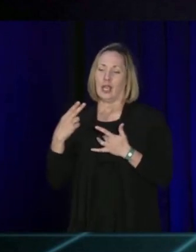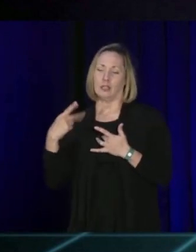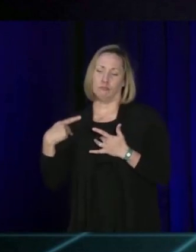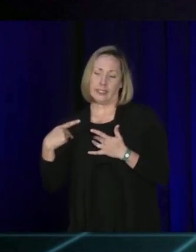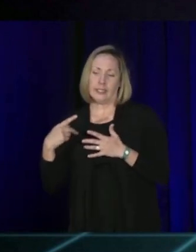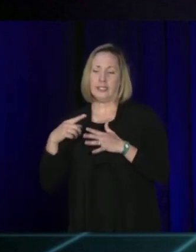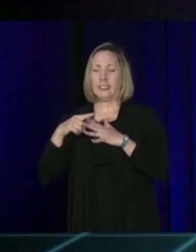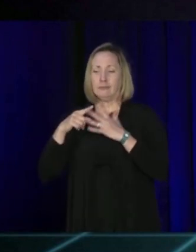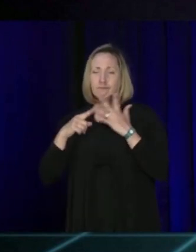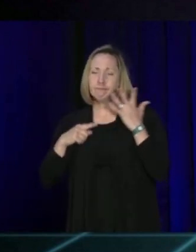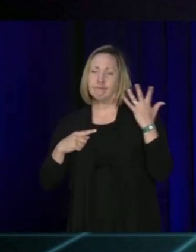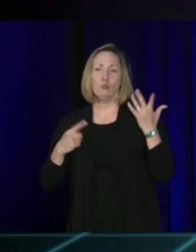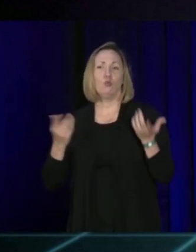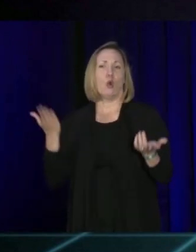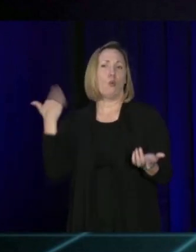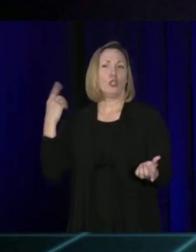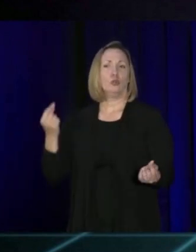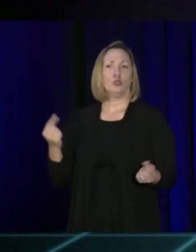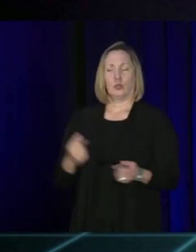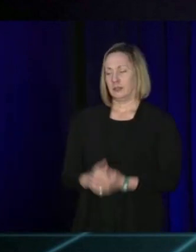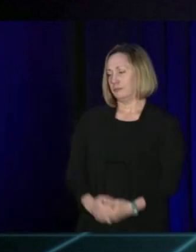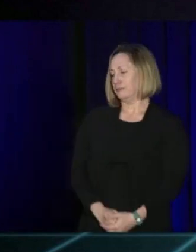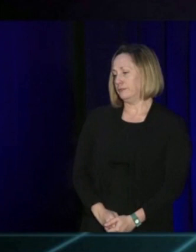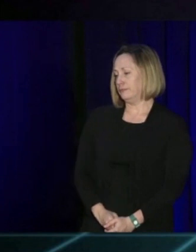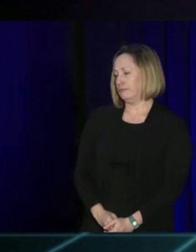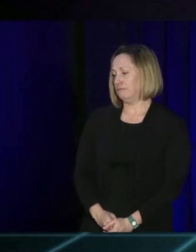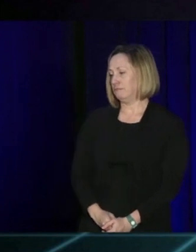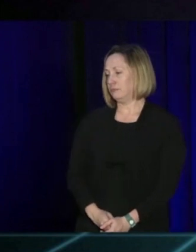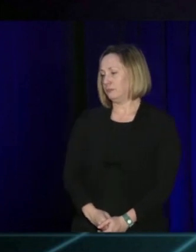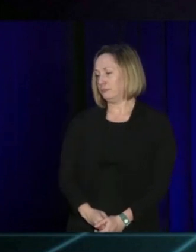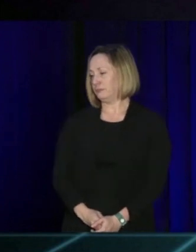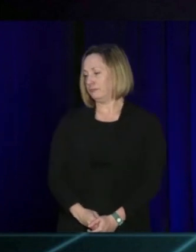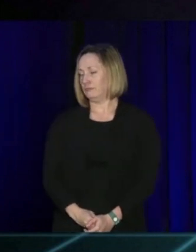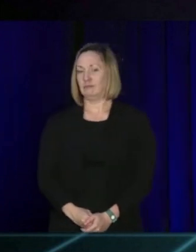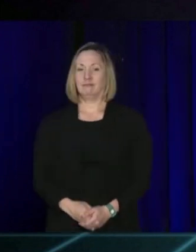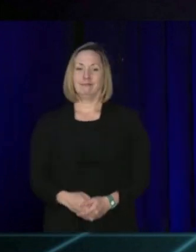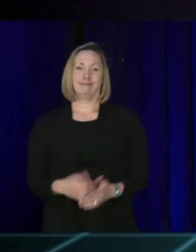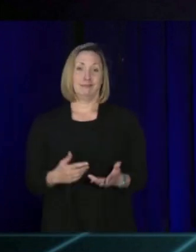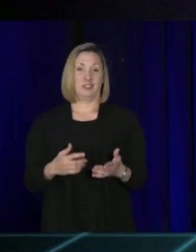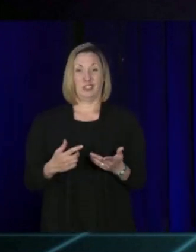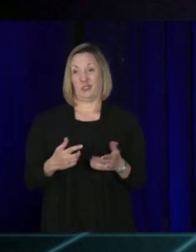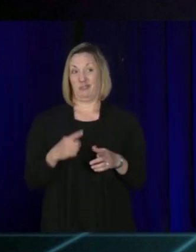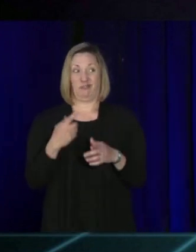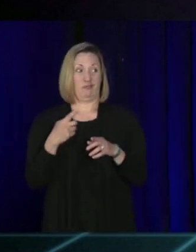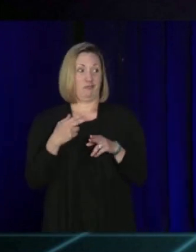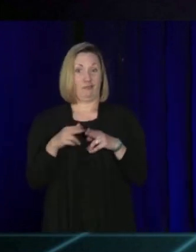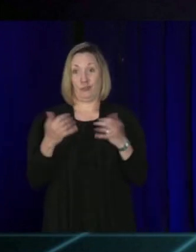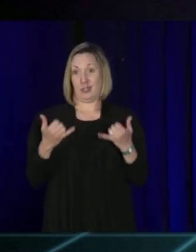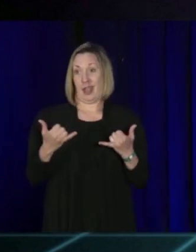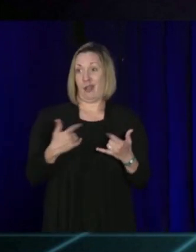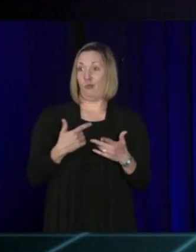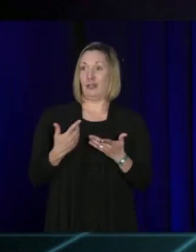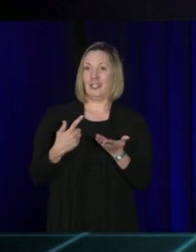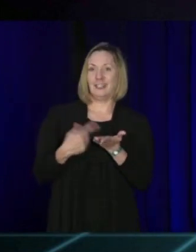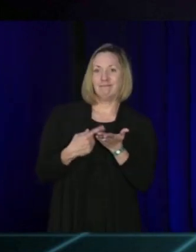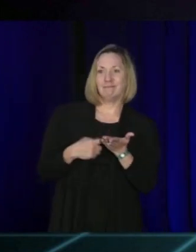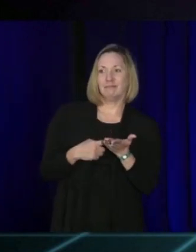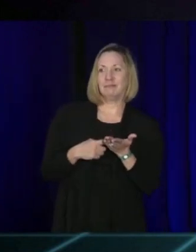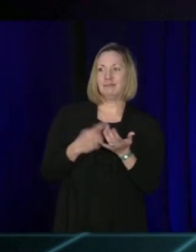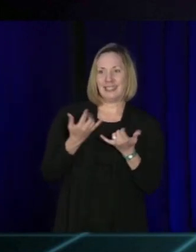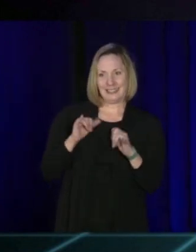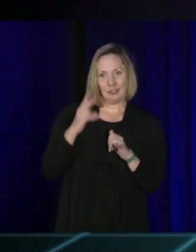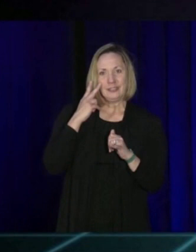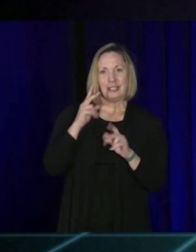By the way, it's super tricky to come up with some small talk in the meantime. But I still see some phones